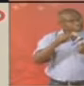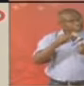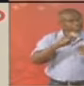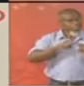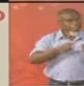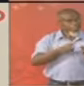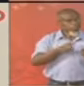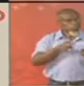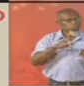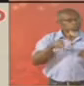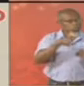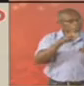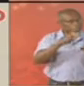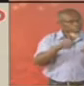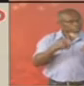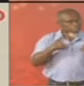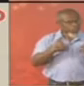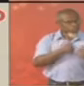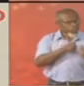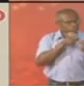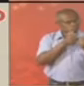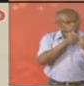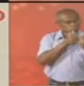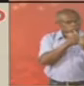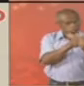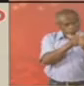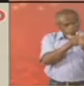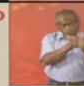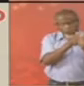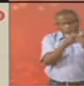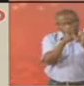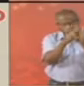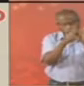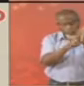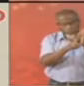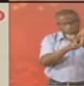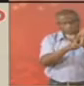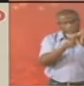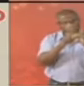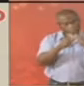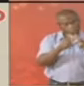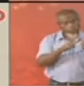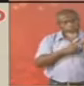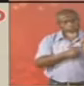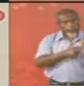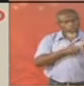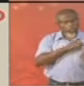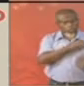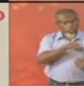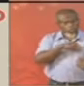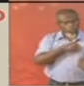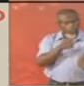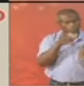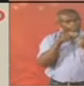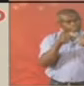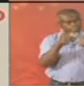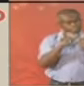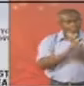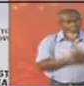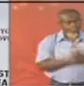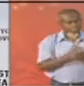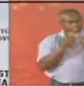going to be required of us to keep the cases as low as possible and to continue to work towards 0. So thank you for your 2